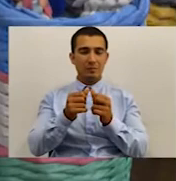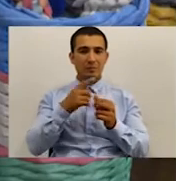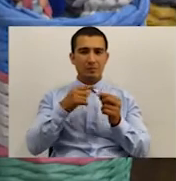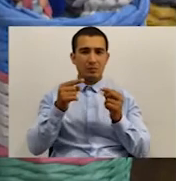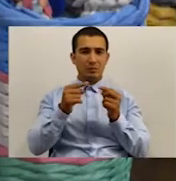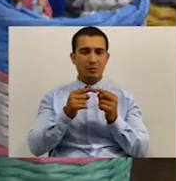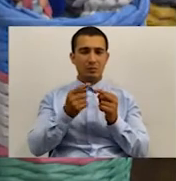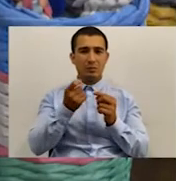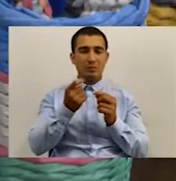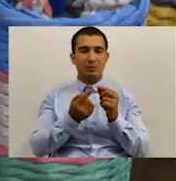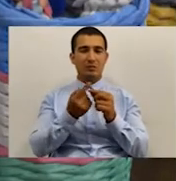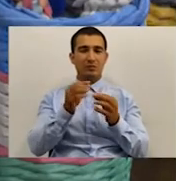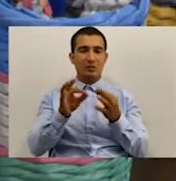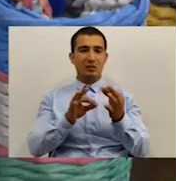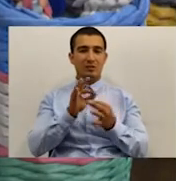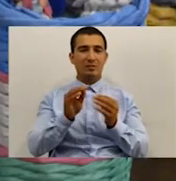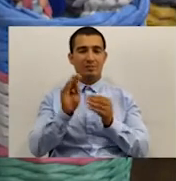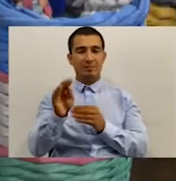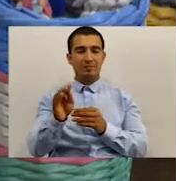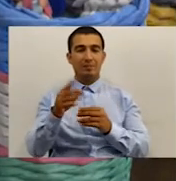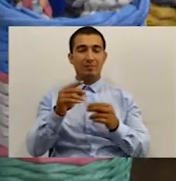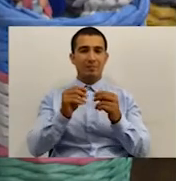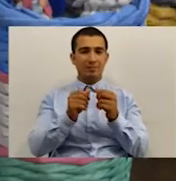sal chiqarib o'raymiz.